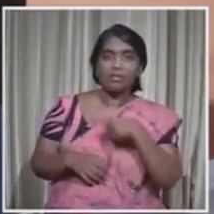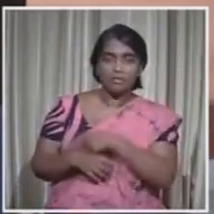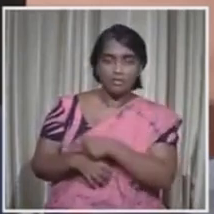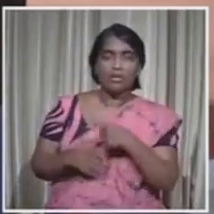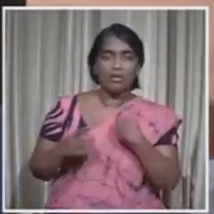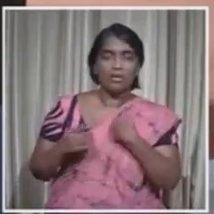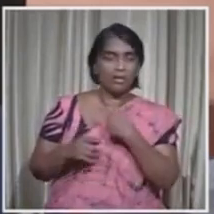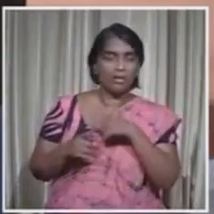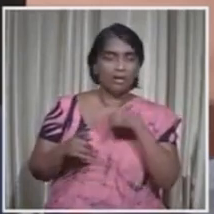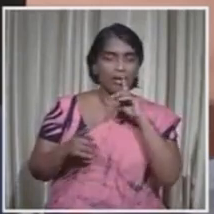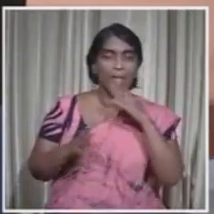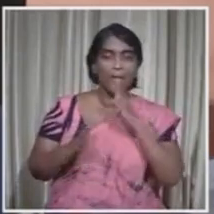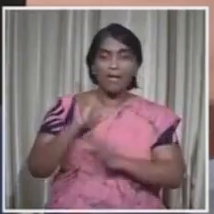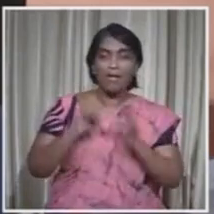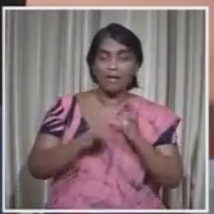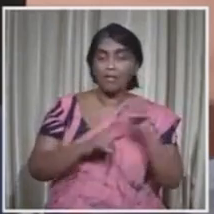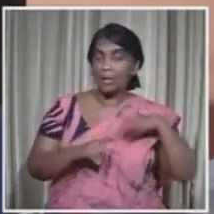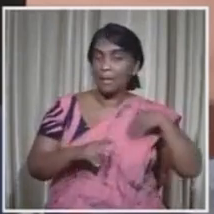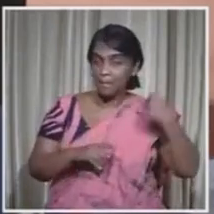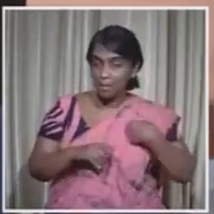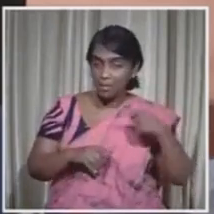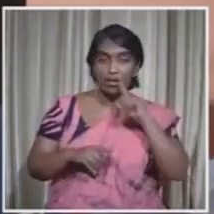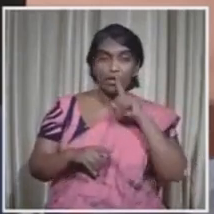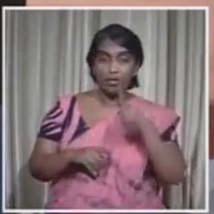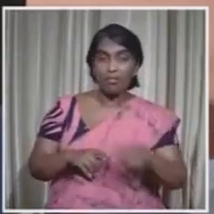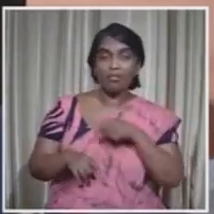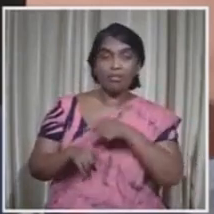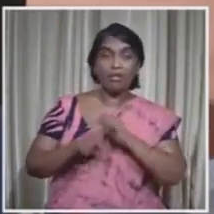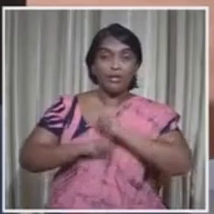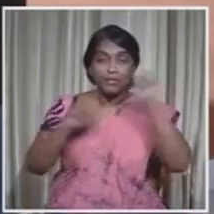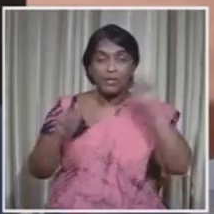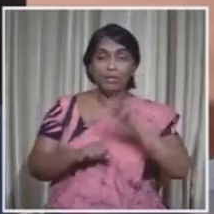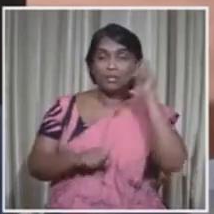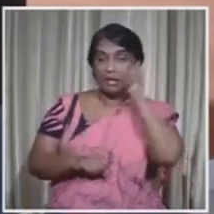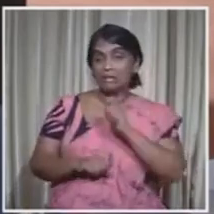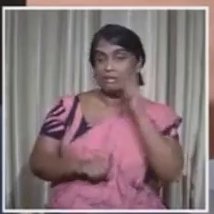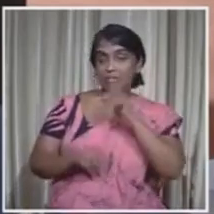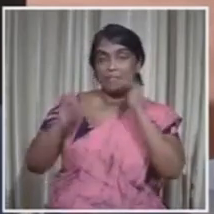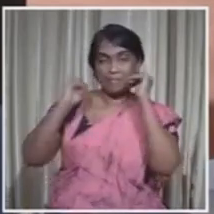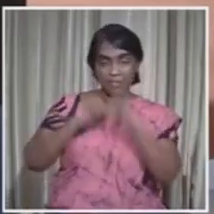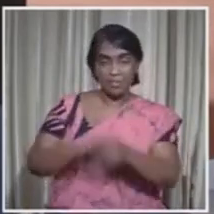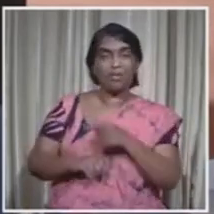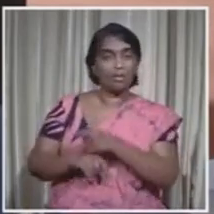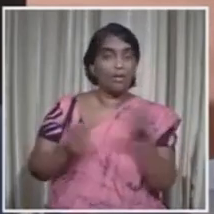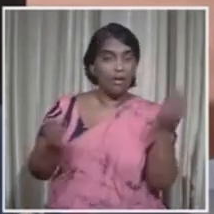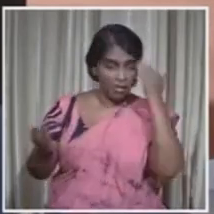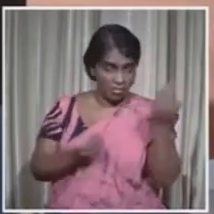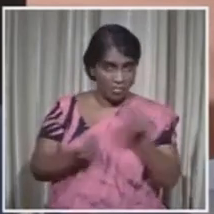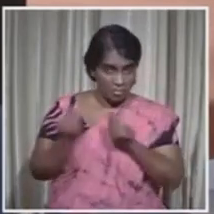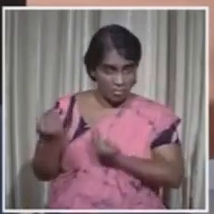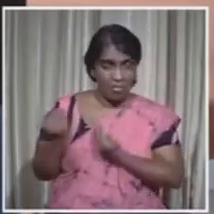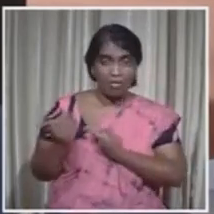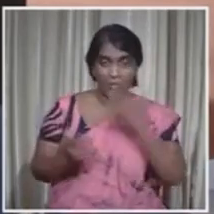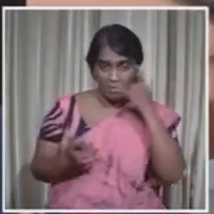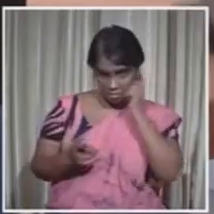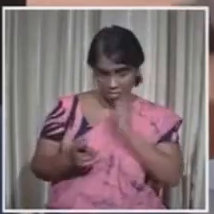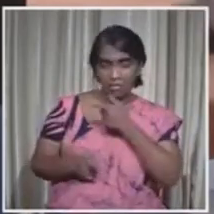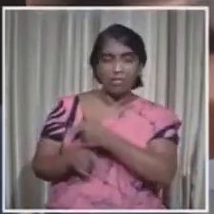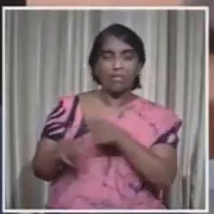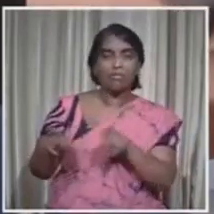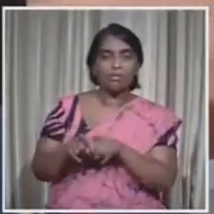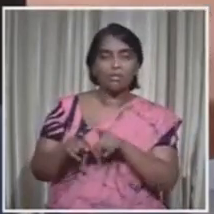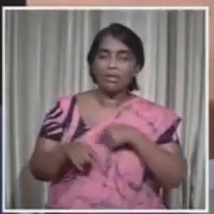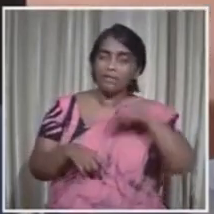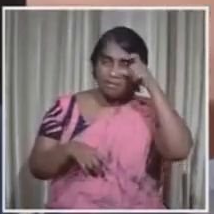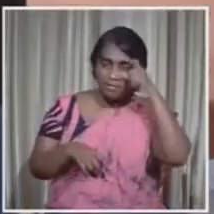these protesters extremists. Is that mother an extremist? I saw a video just now on Twitter, 89-year-old mother is